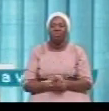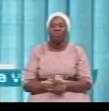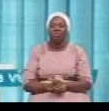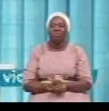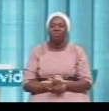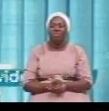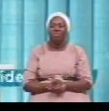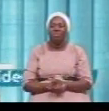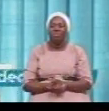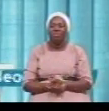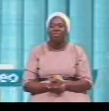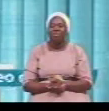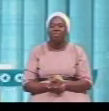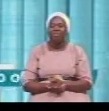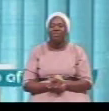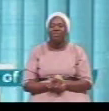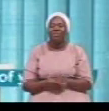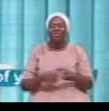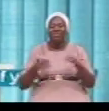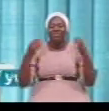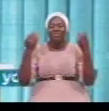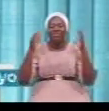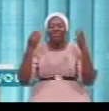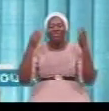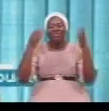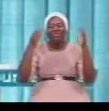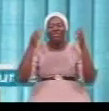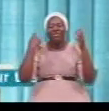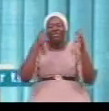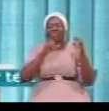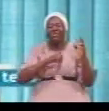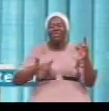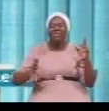Can you give the Lord a very big cup offering?